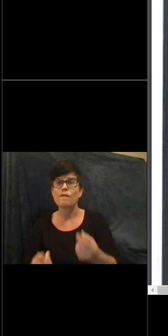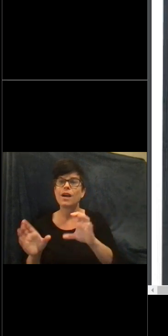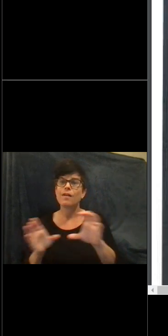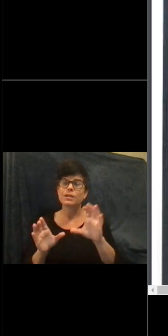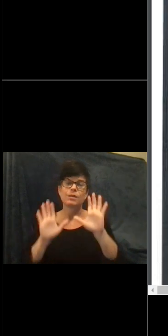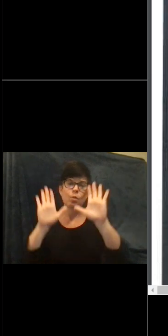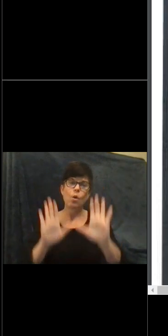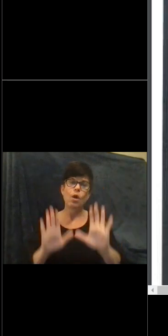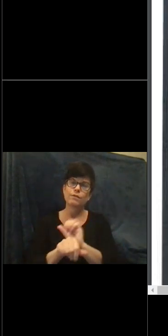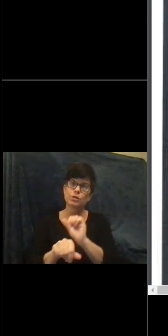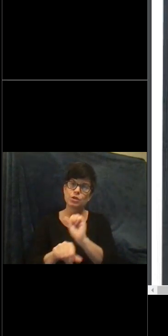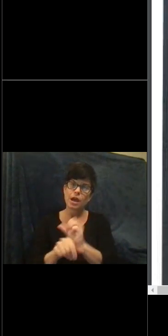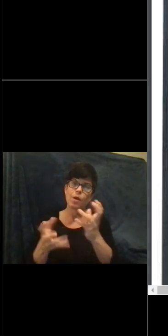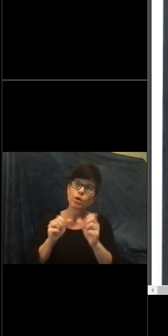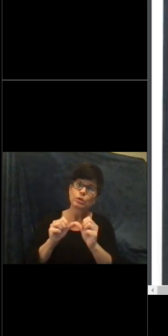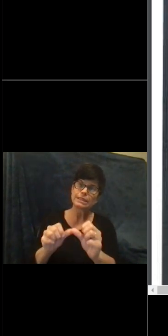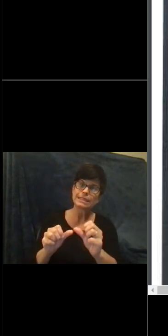we've done.